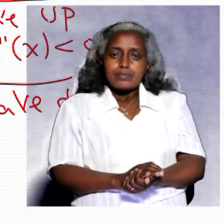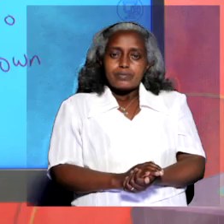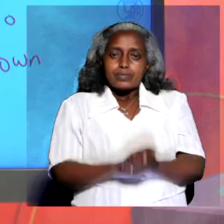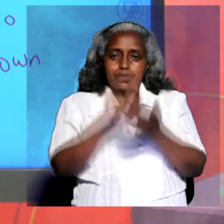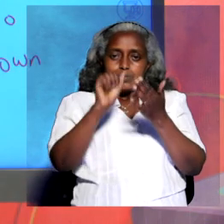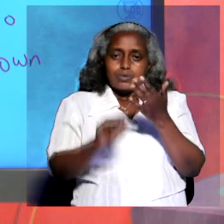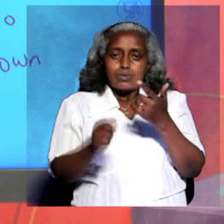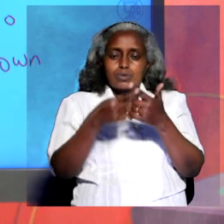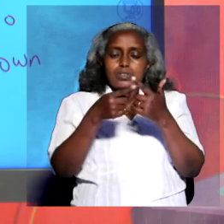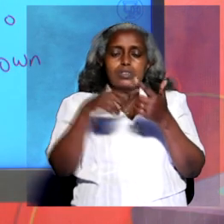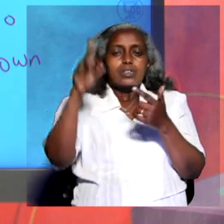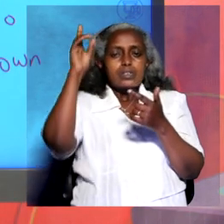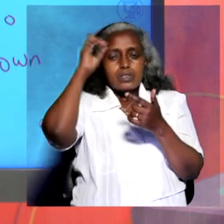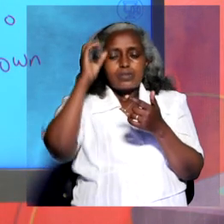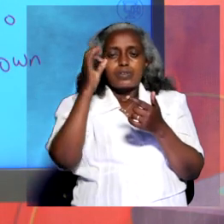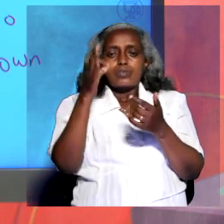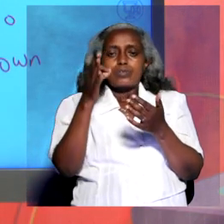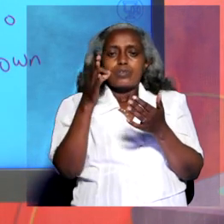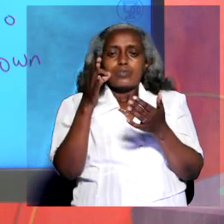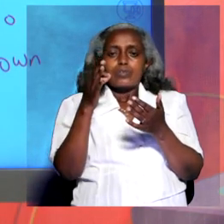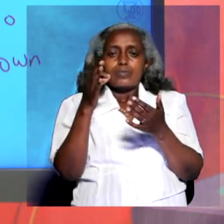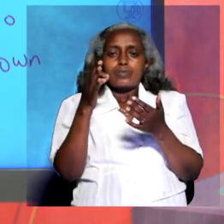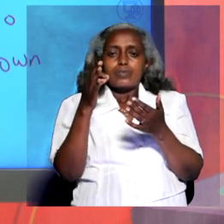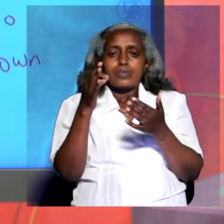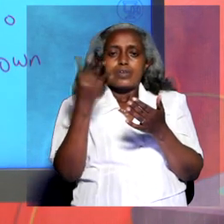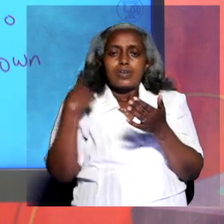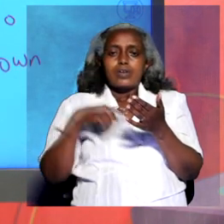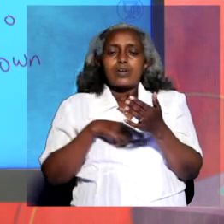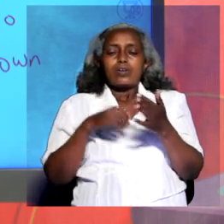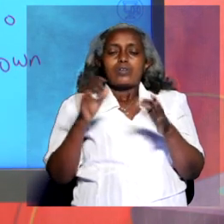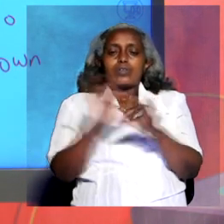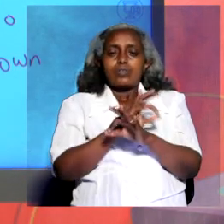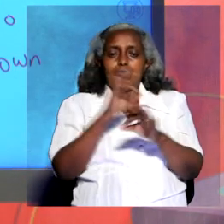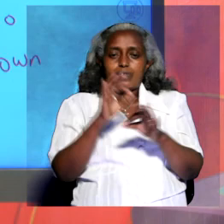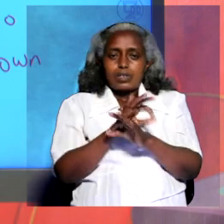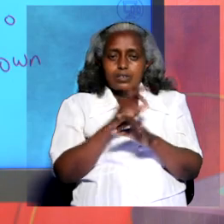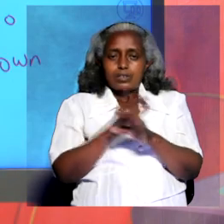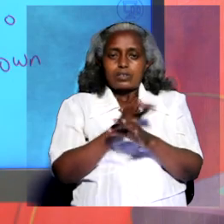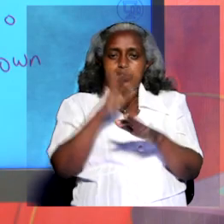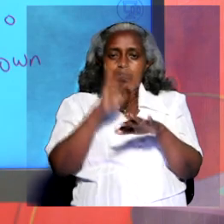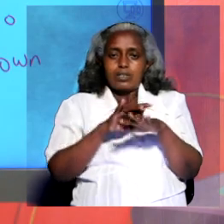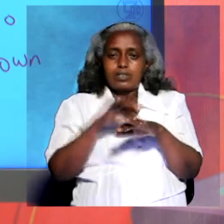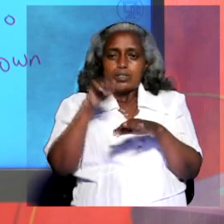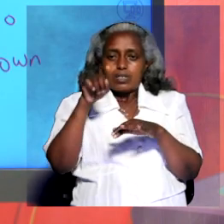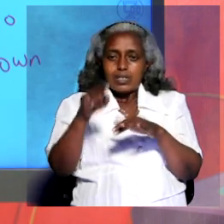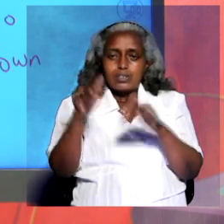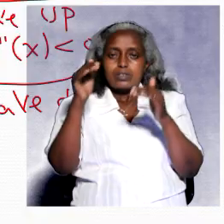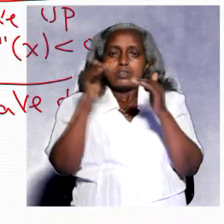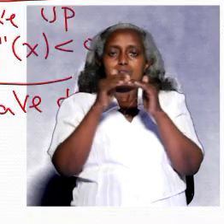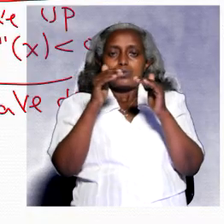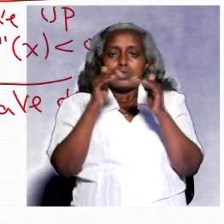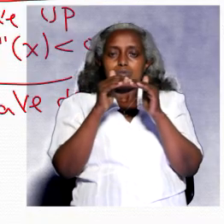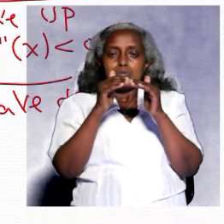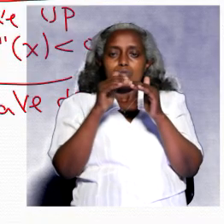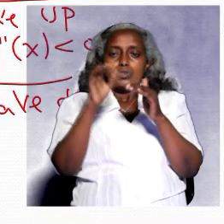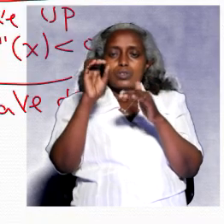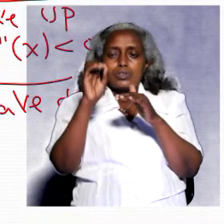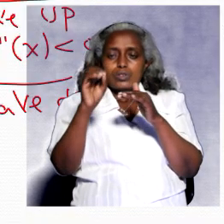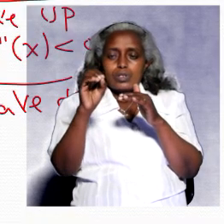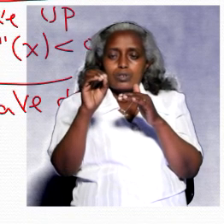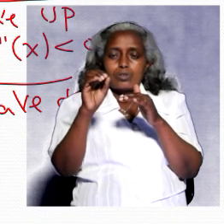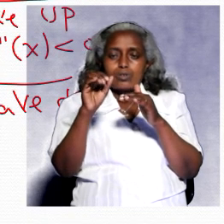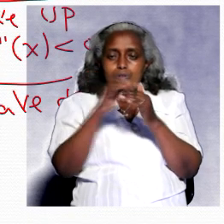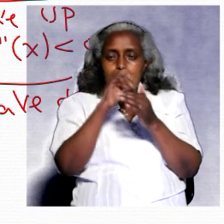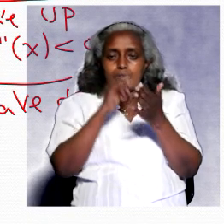So the second derivative of our this function at x is equal to 0 is